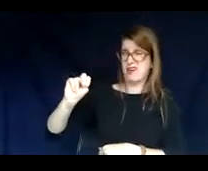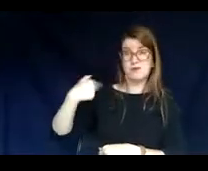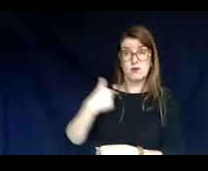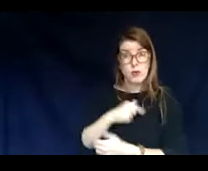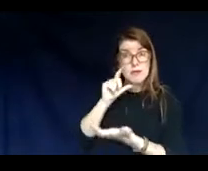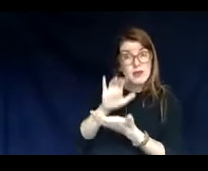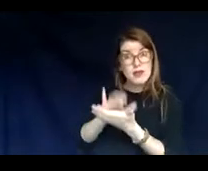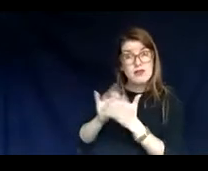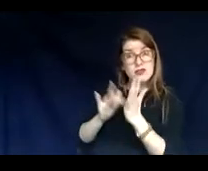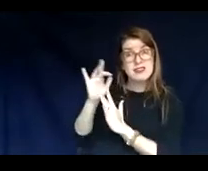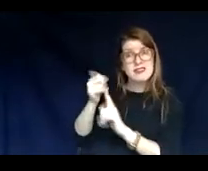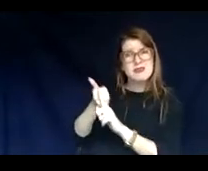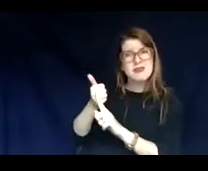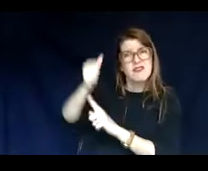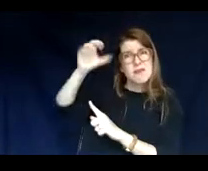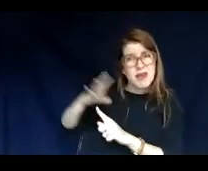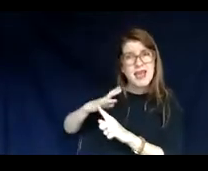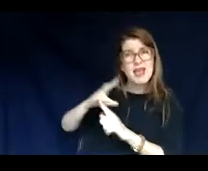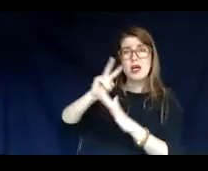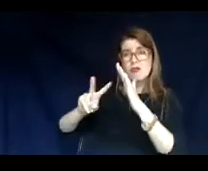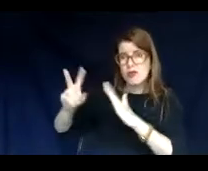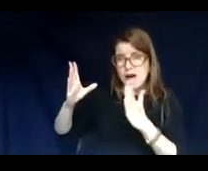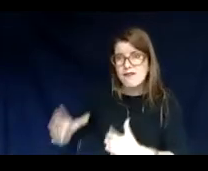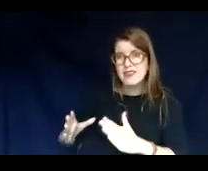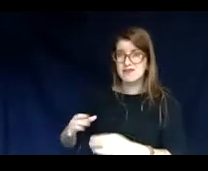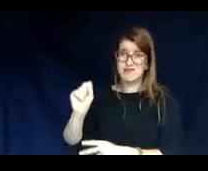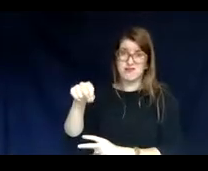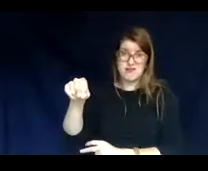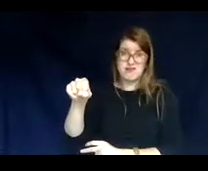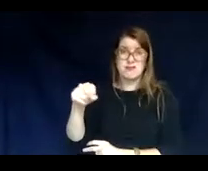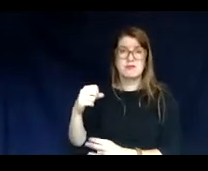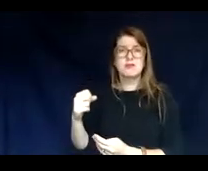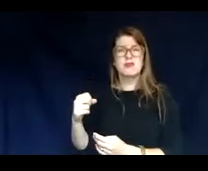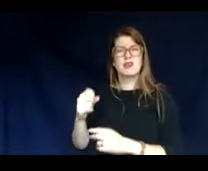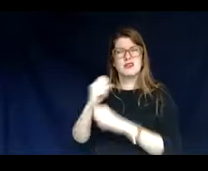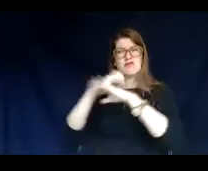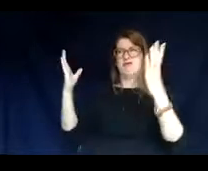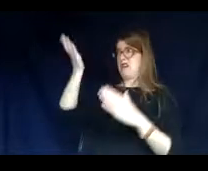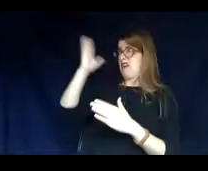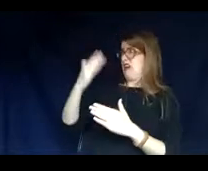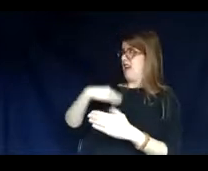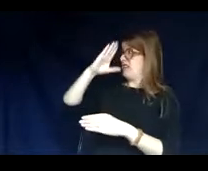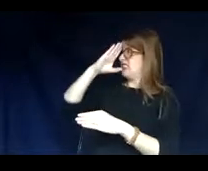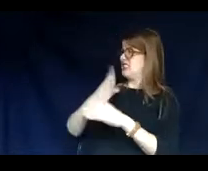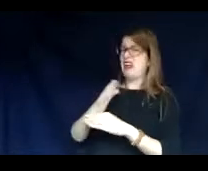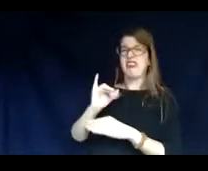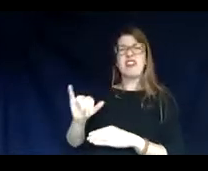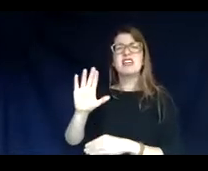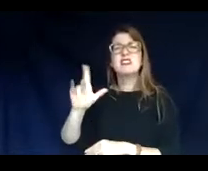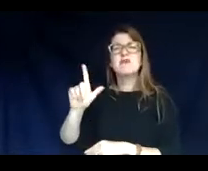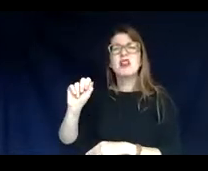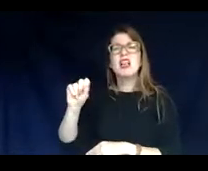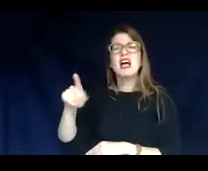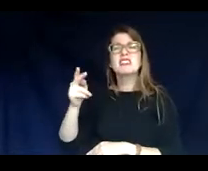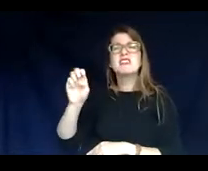was a prophet and a man, nothing more than that. To think that God would have a son is a blasphemous idea. To think that he bore a son was even a more